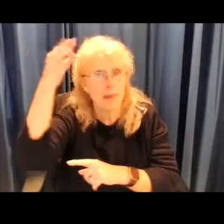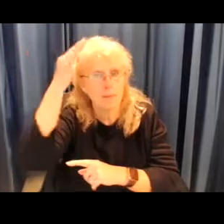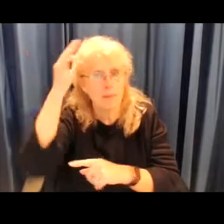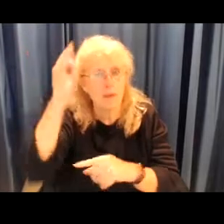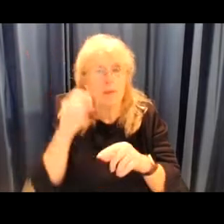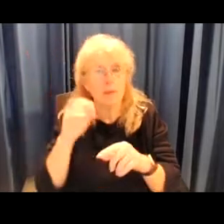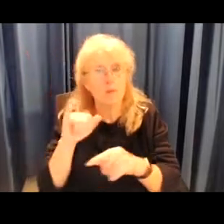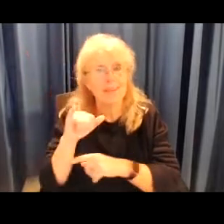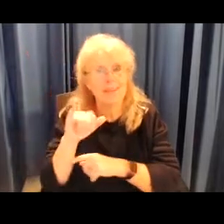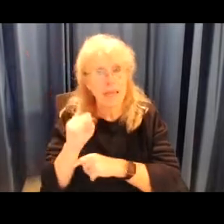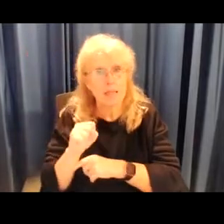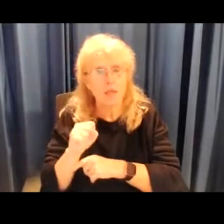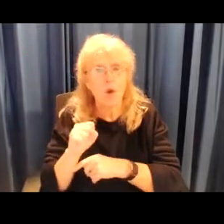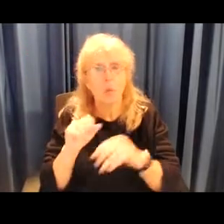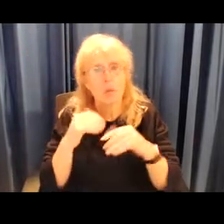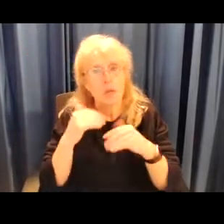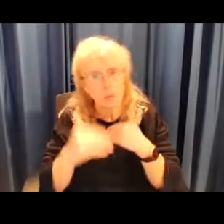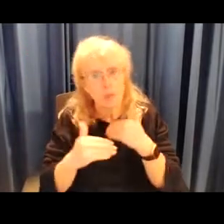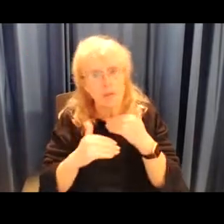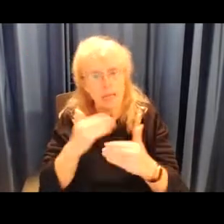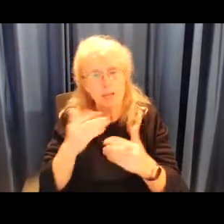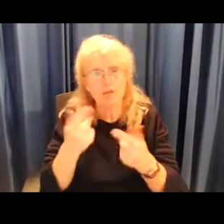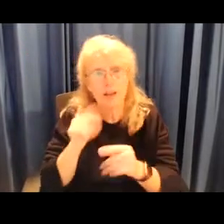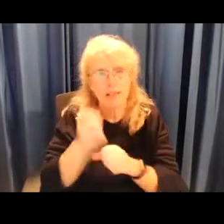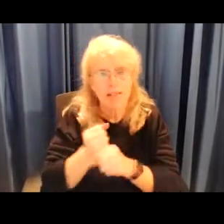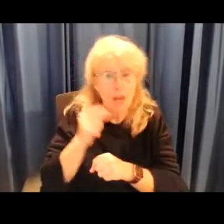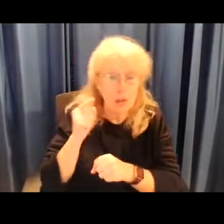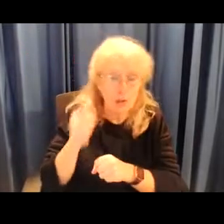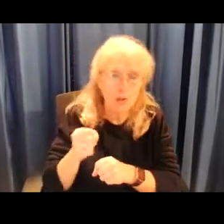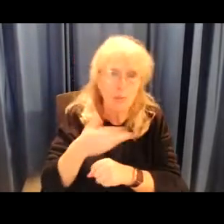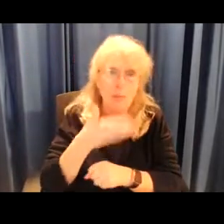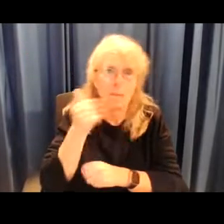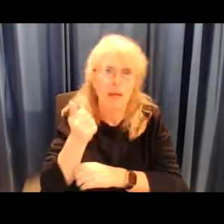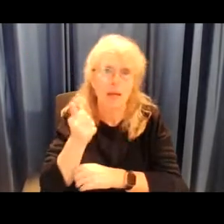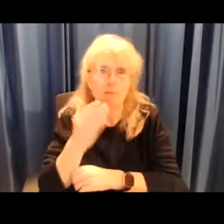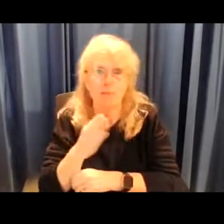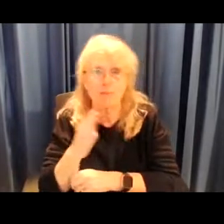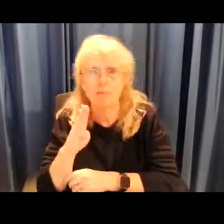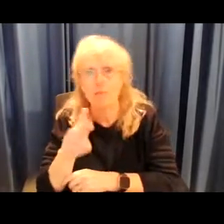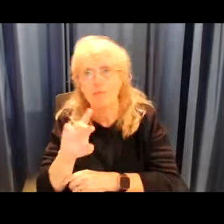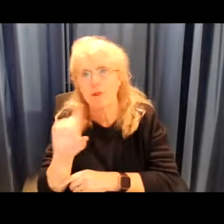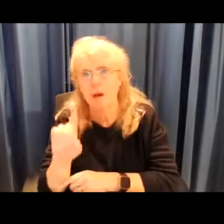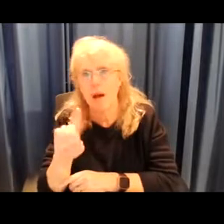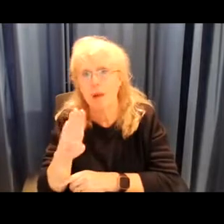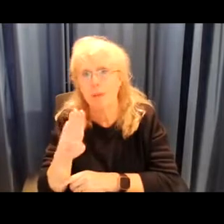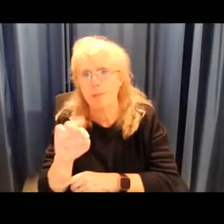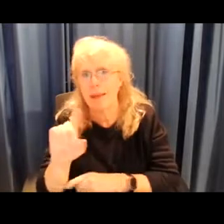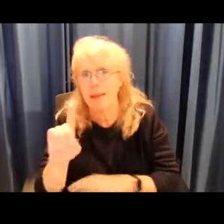trying to get you better broadband. Great, thank you.